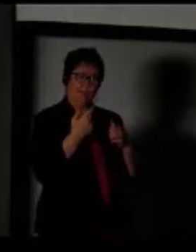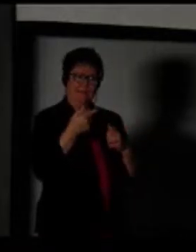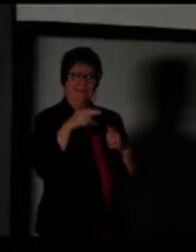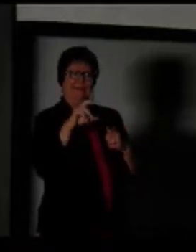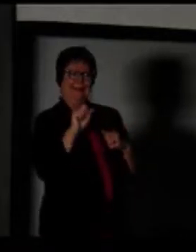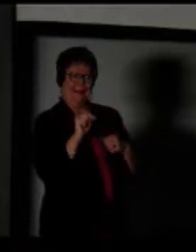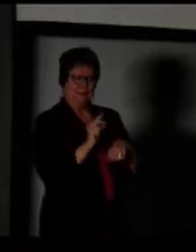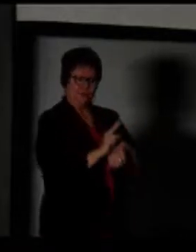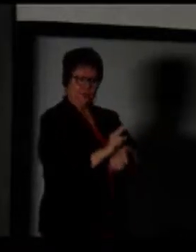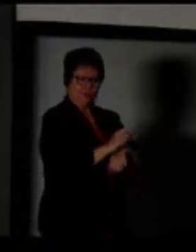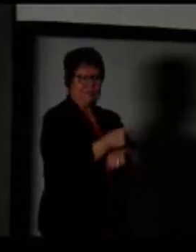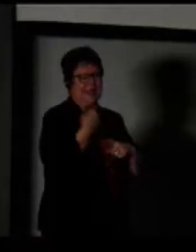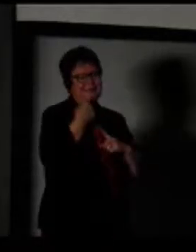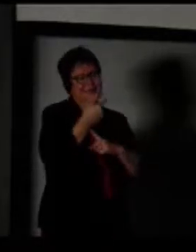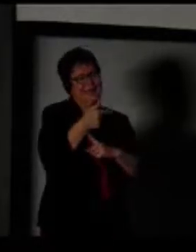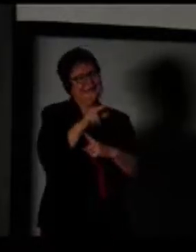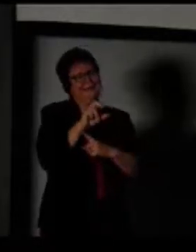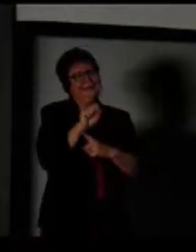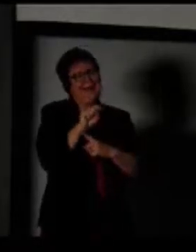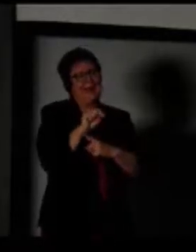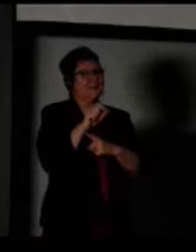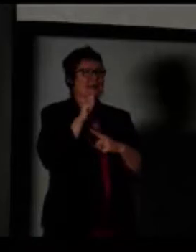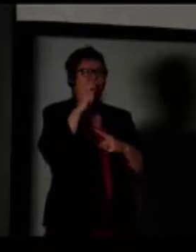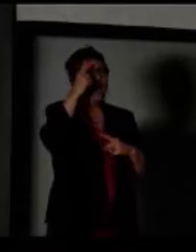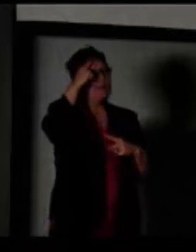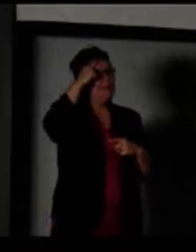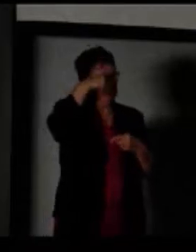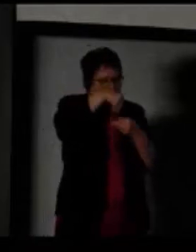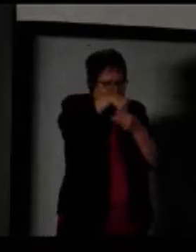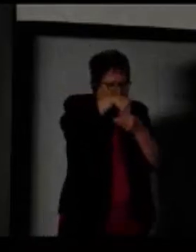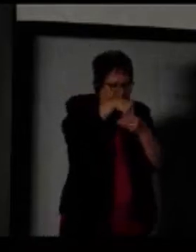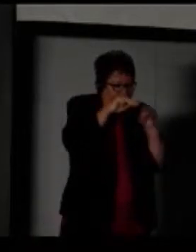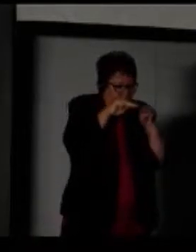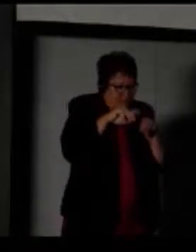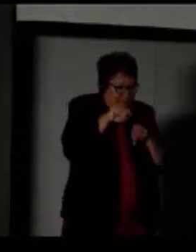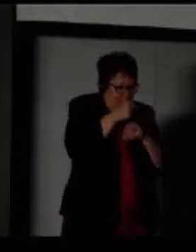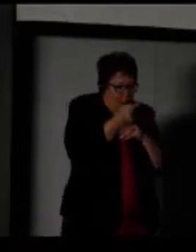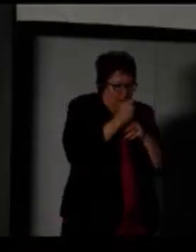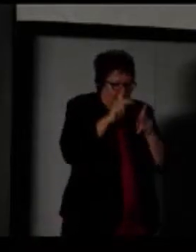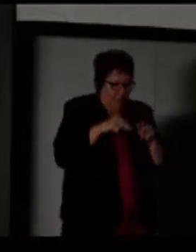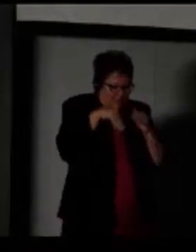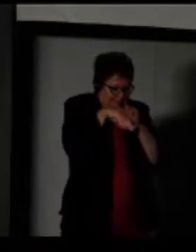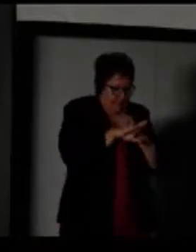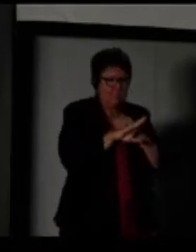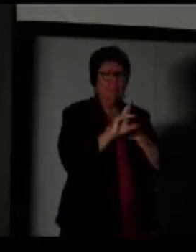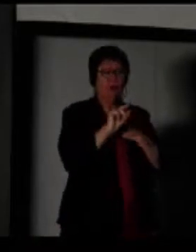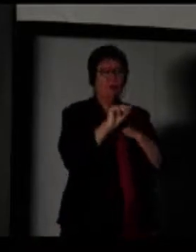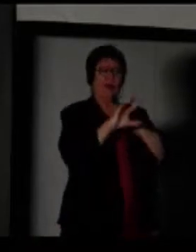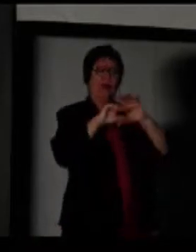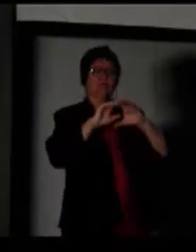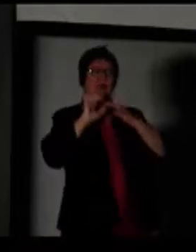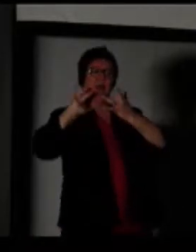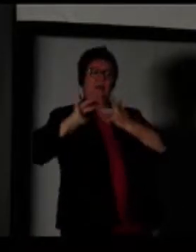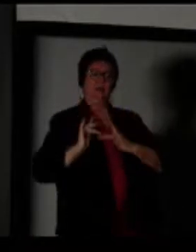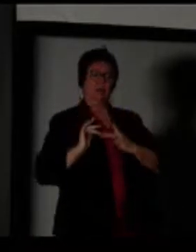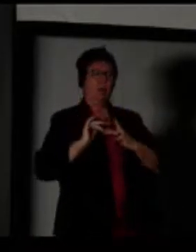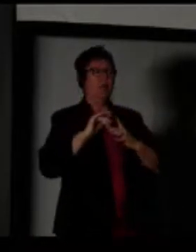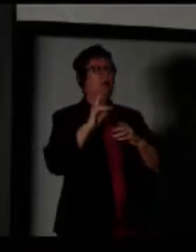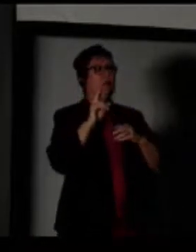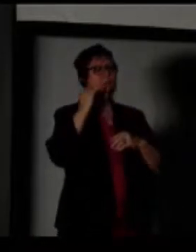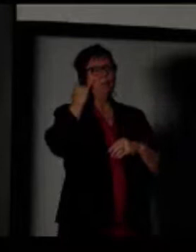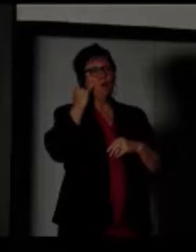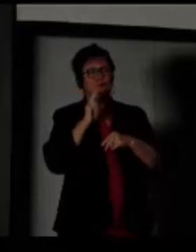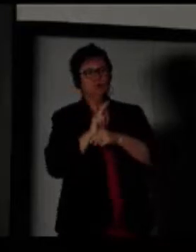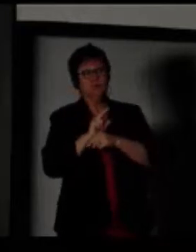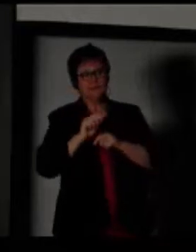this? And I say guests in terms of don't just think inside the museum, outside the museum as well. If they're going to go to our website or they're going to go